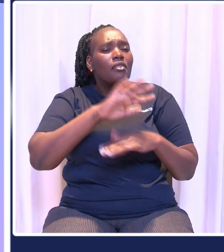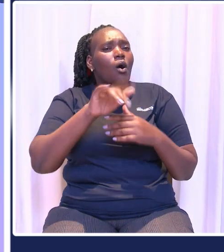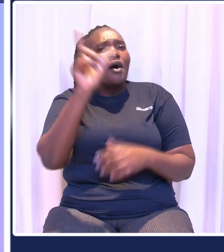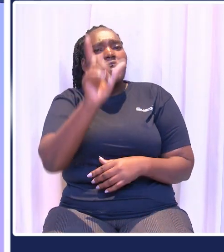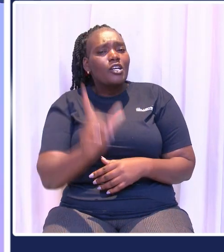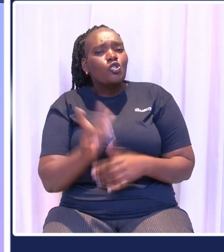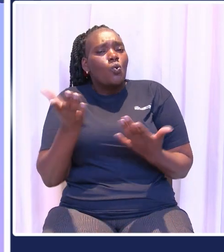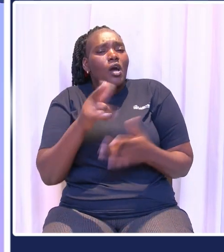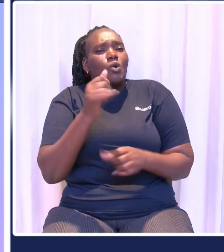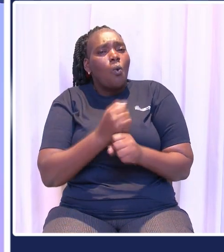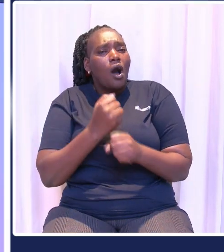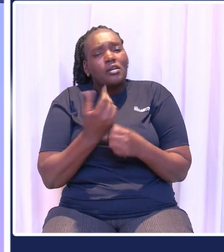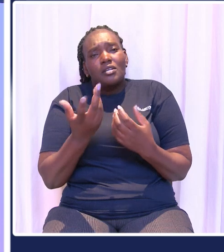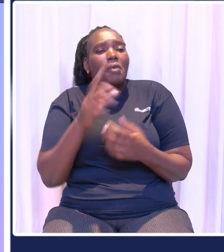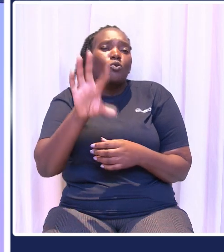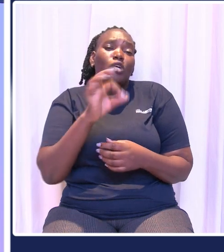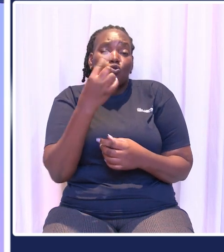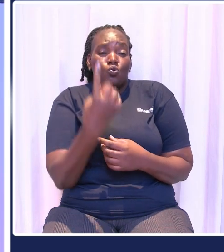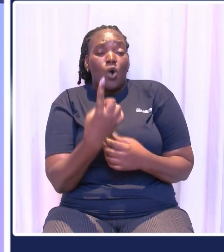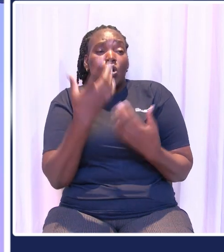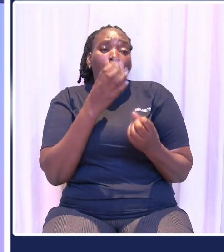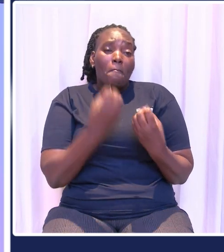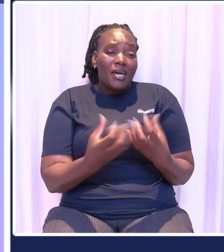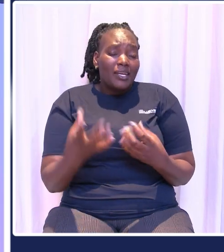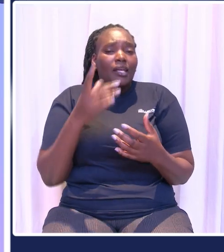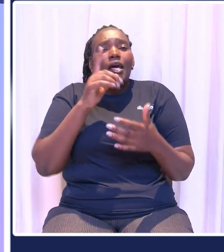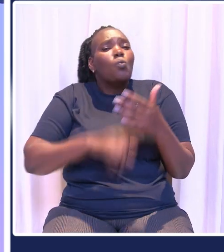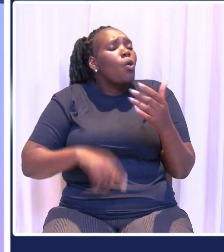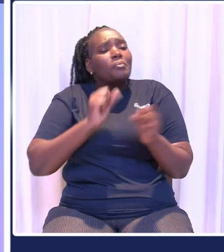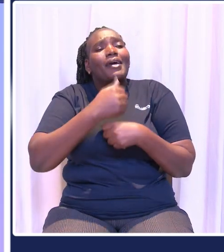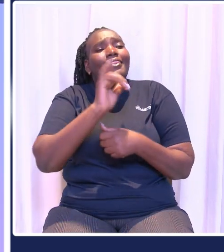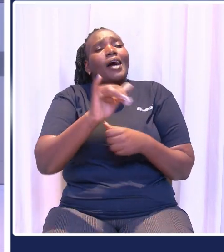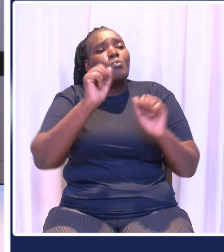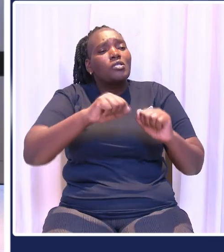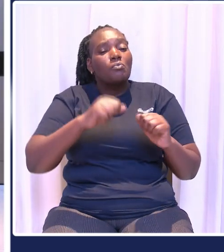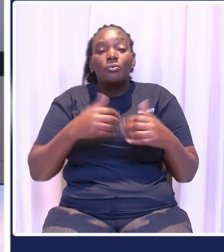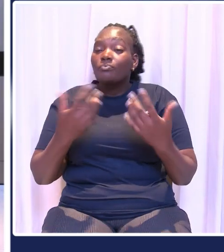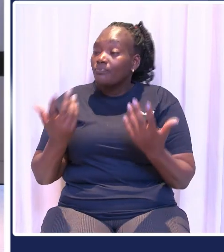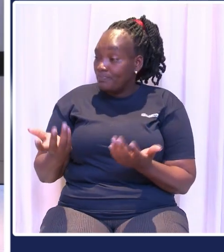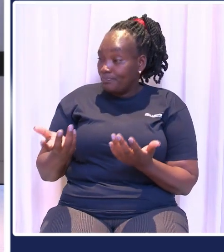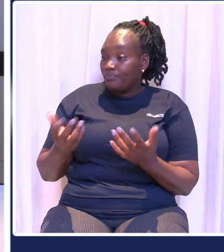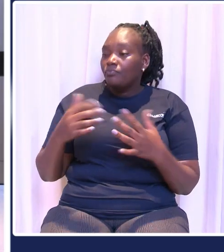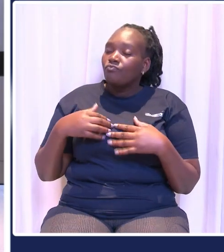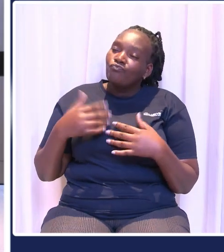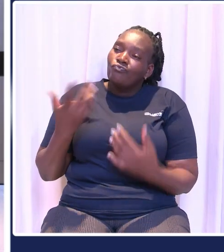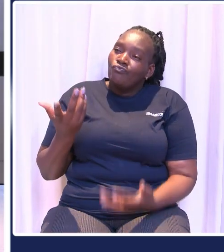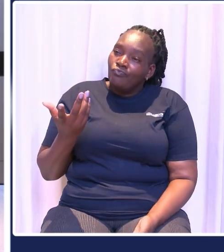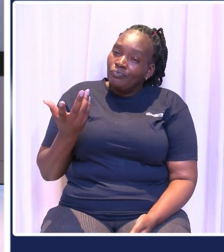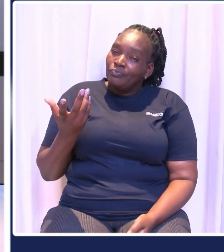that you're working in? You could choose one or many. And what made that possible? Well,